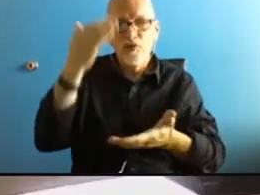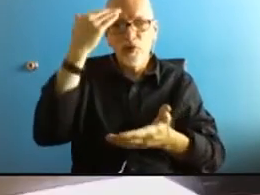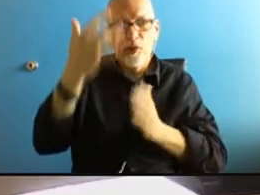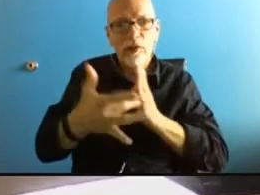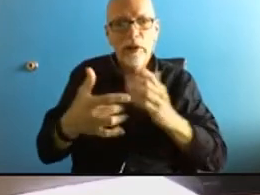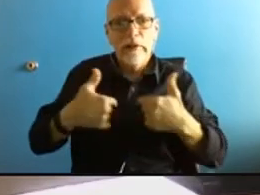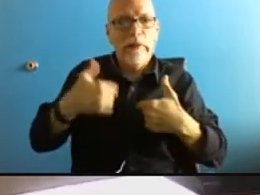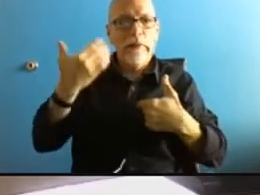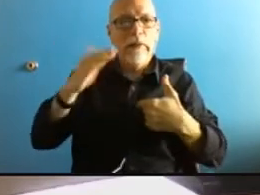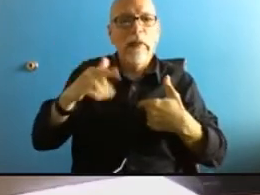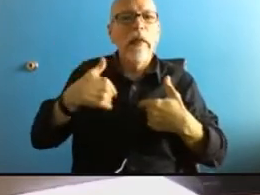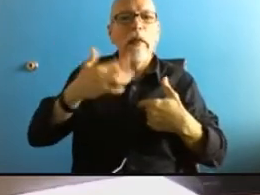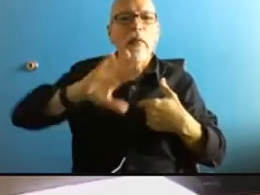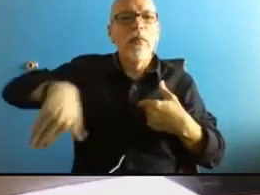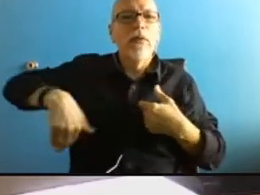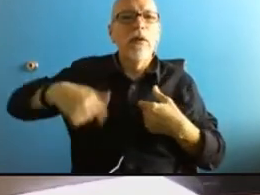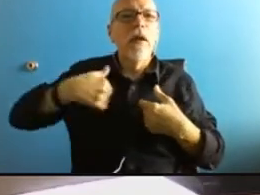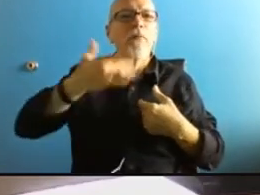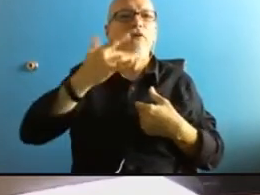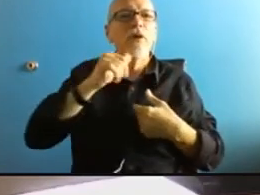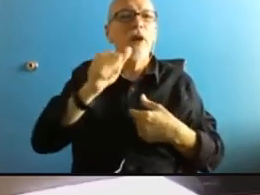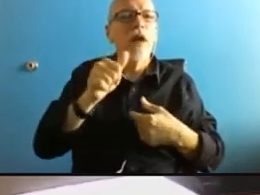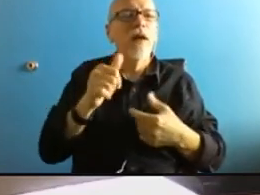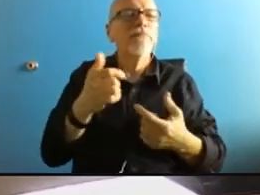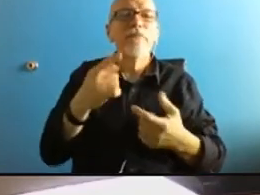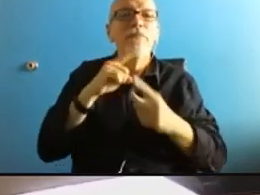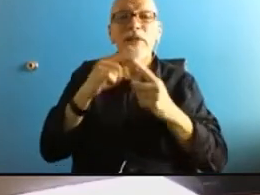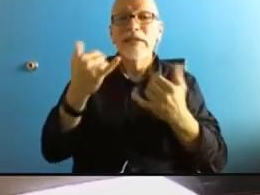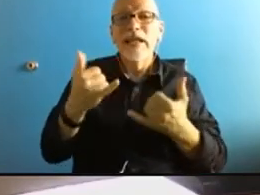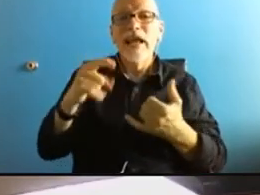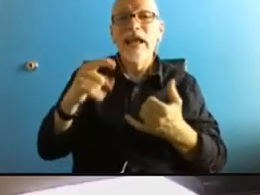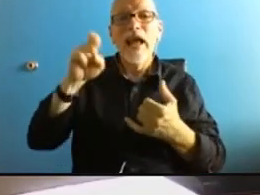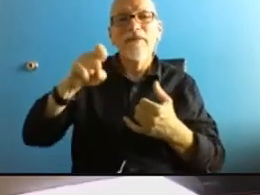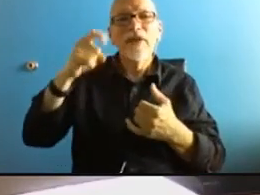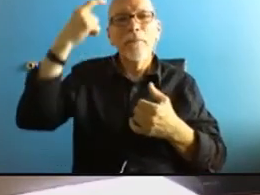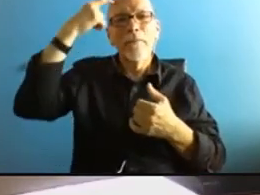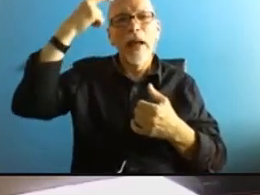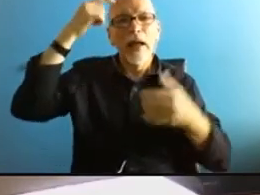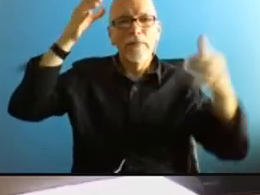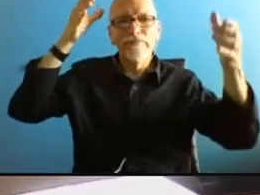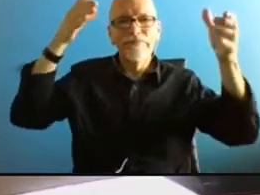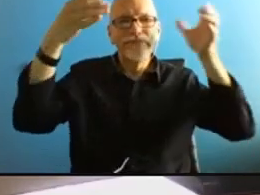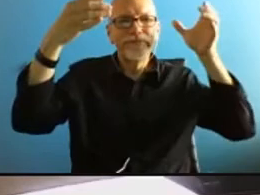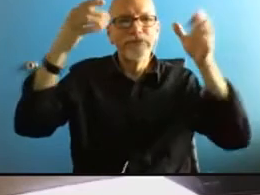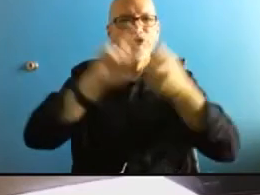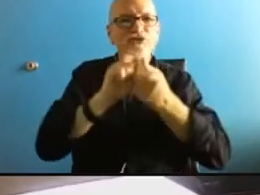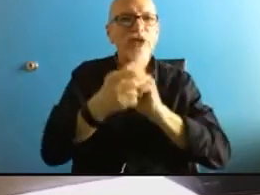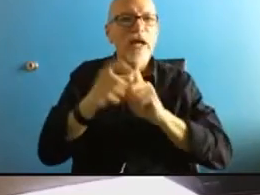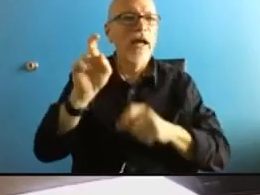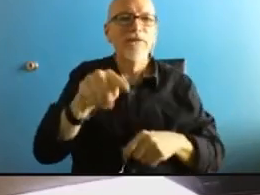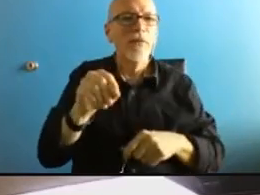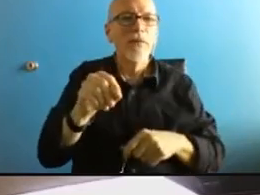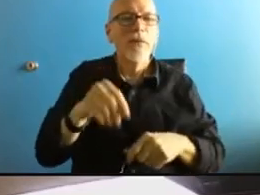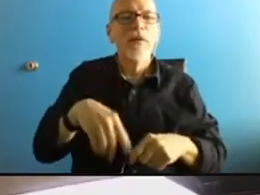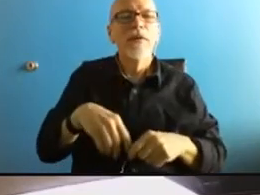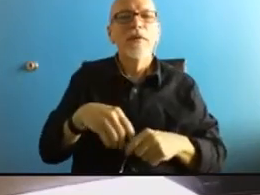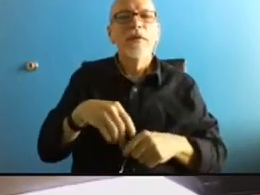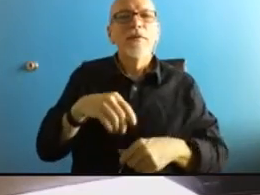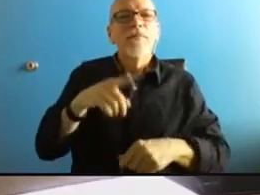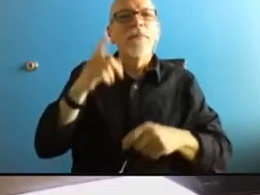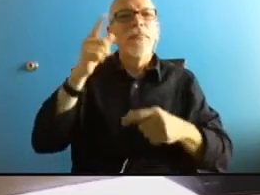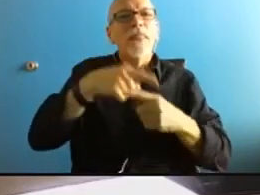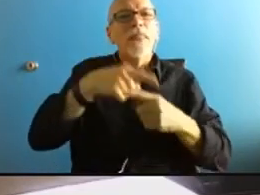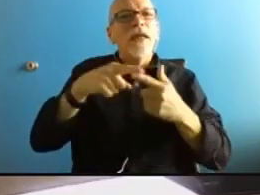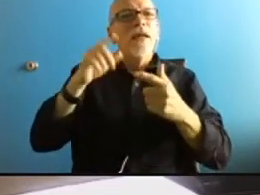everything. And really what this is for an educator now is a mindset change and being able to pass off